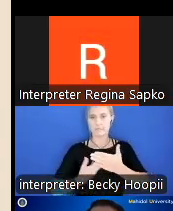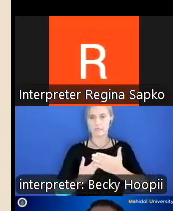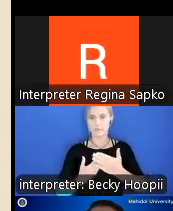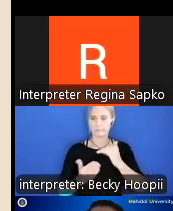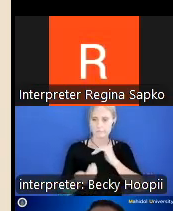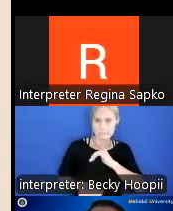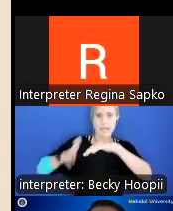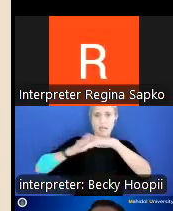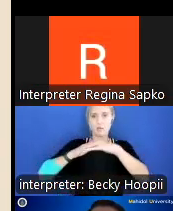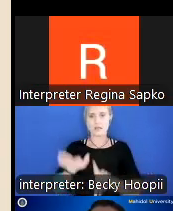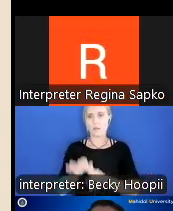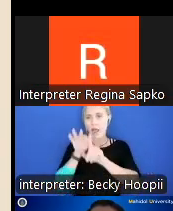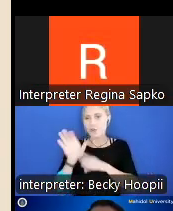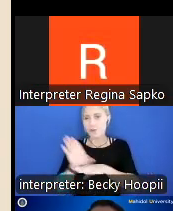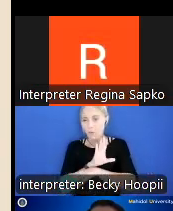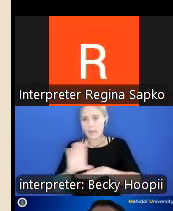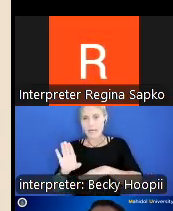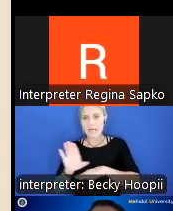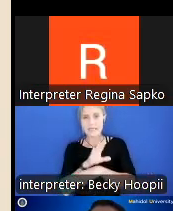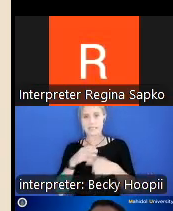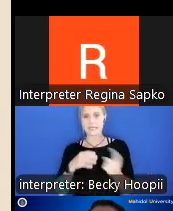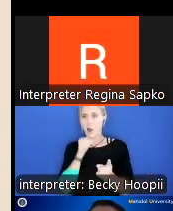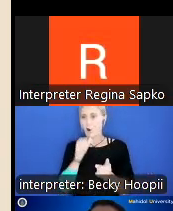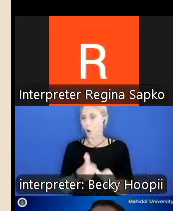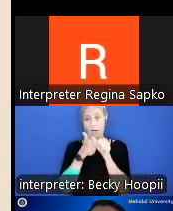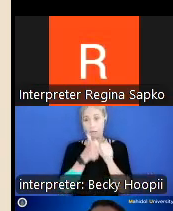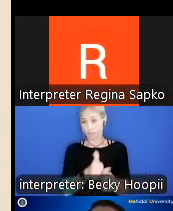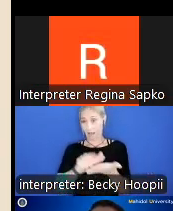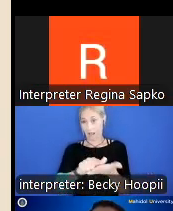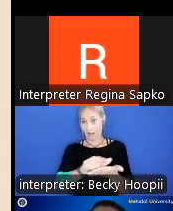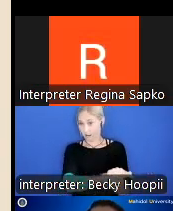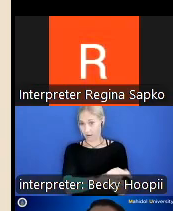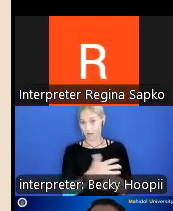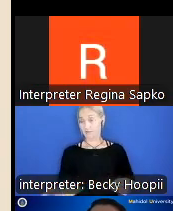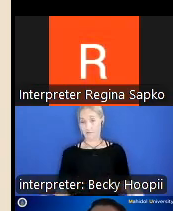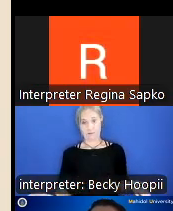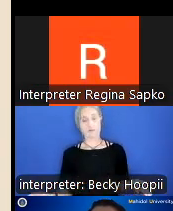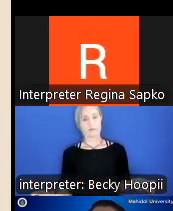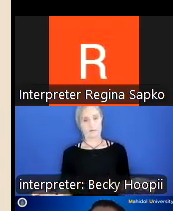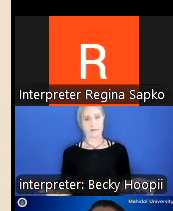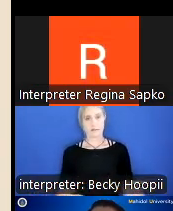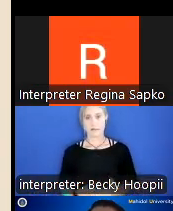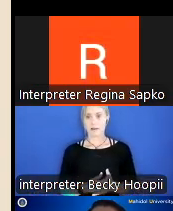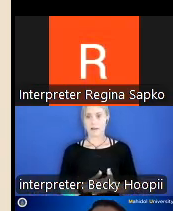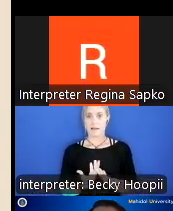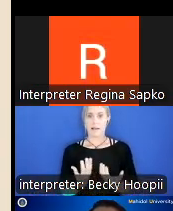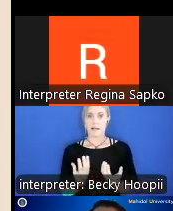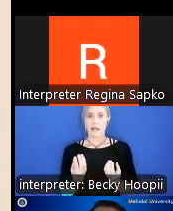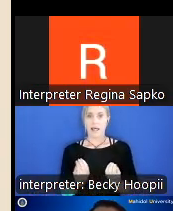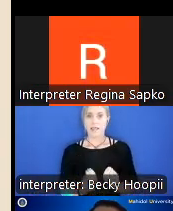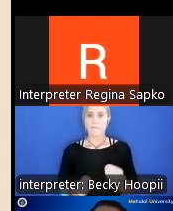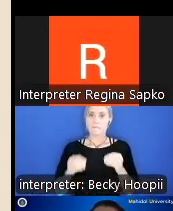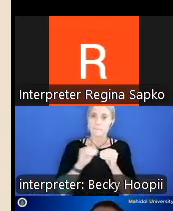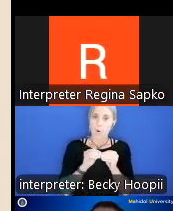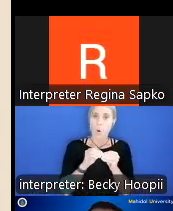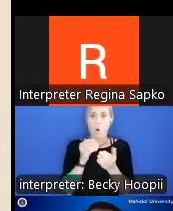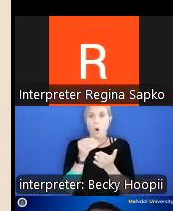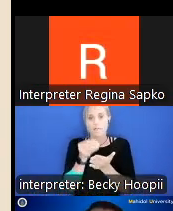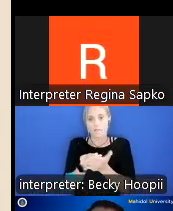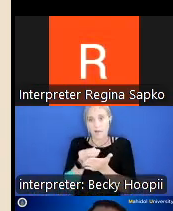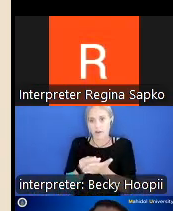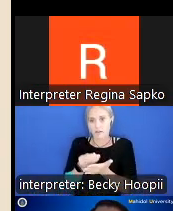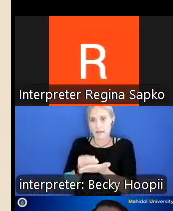business that non-compliant with the law and maybe more fund allocation for disability